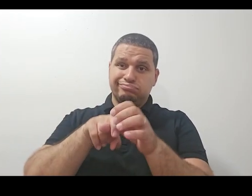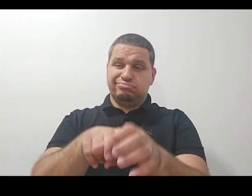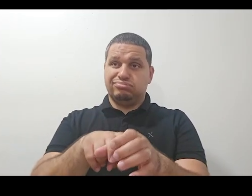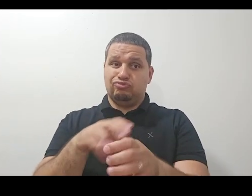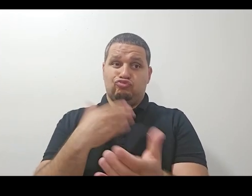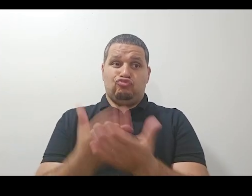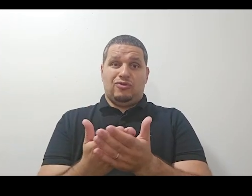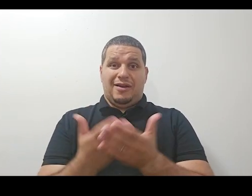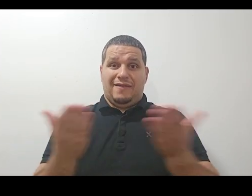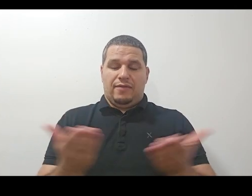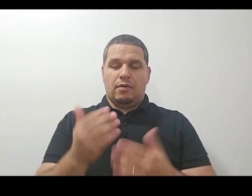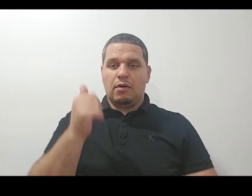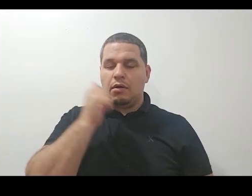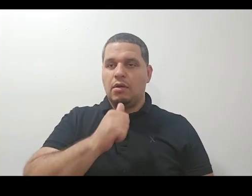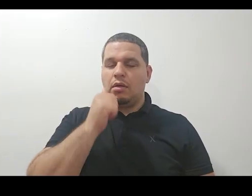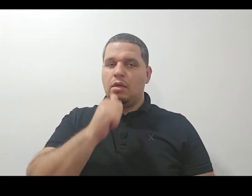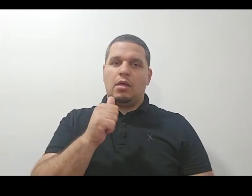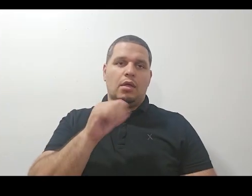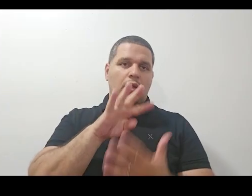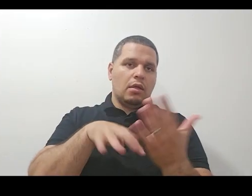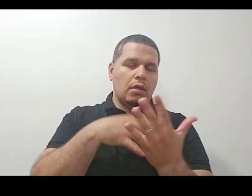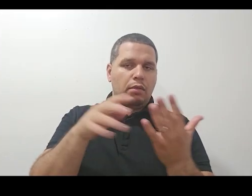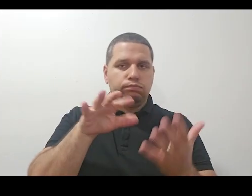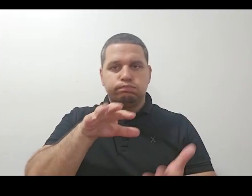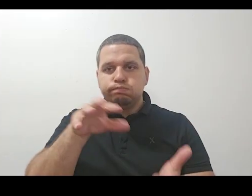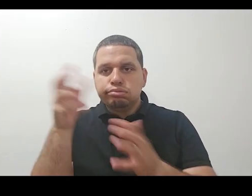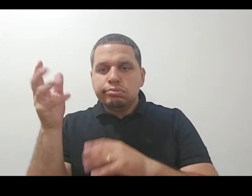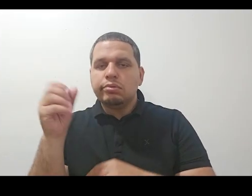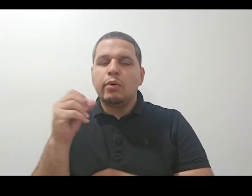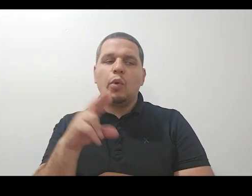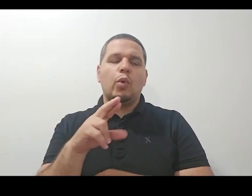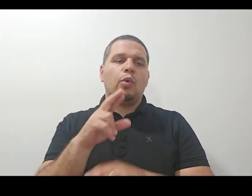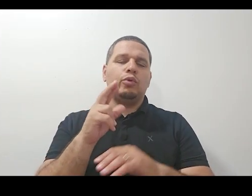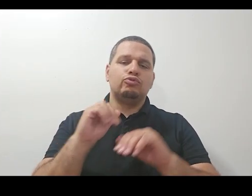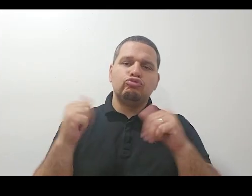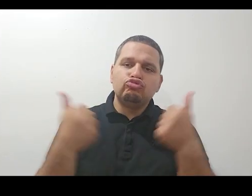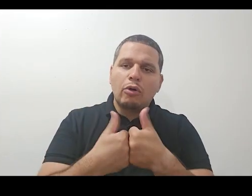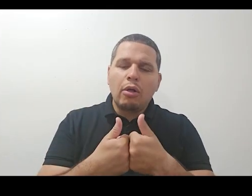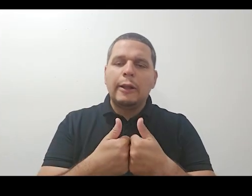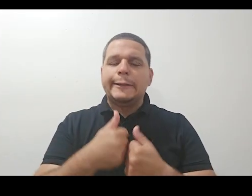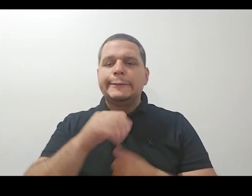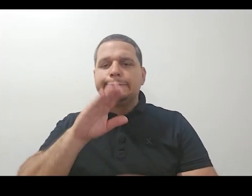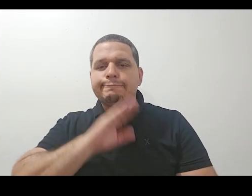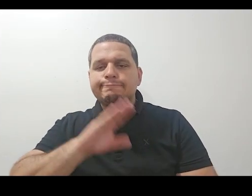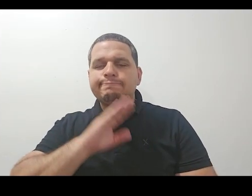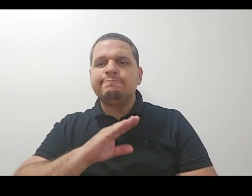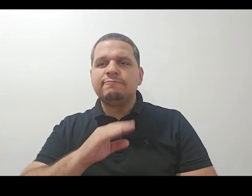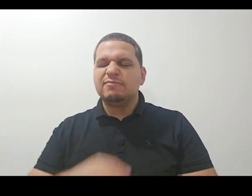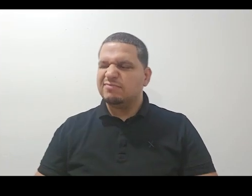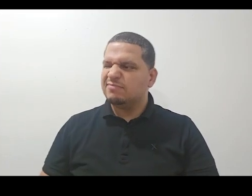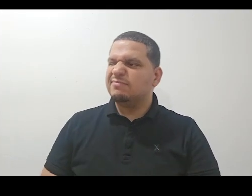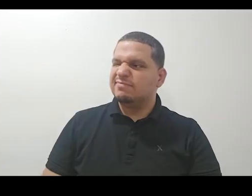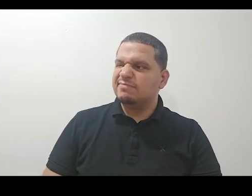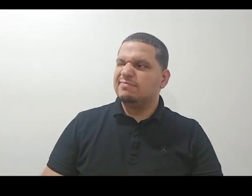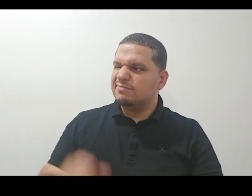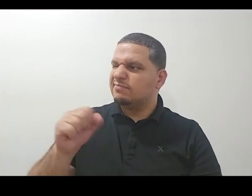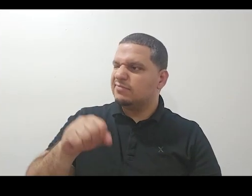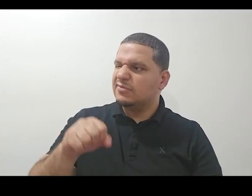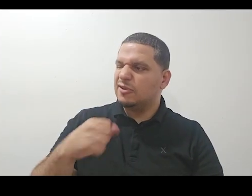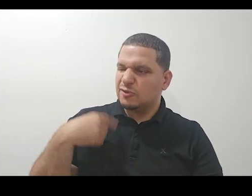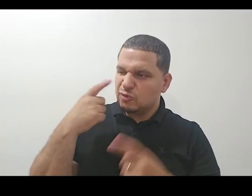daily battle due to scheduling and the challenges that come with it. yeah, the